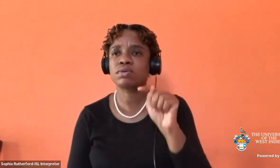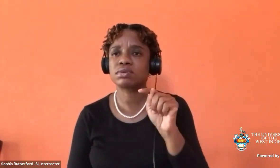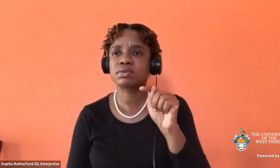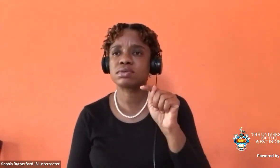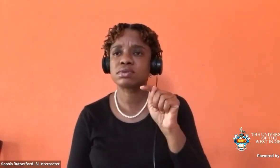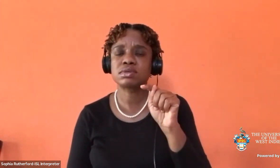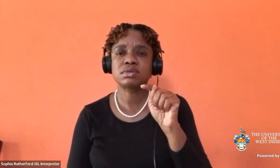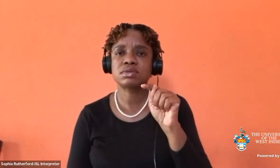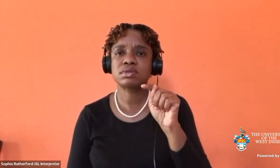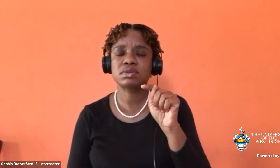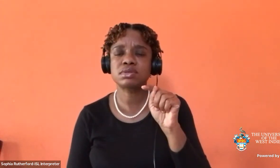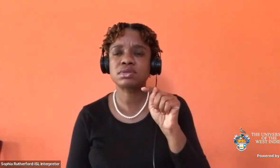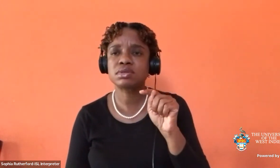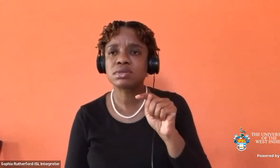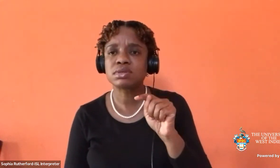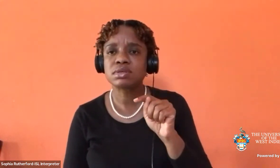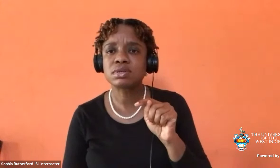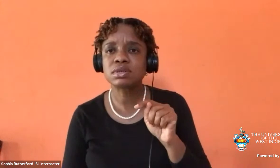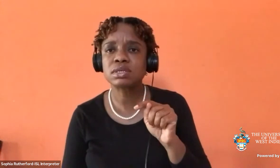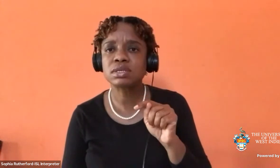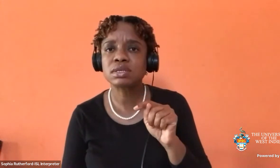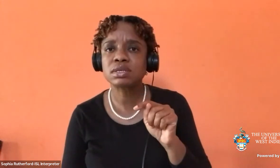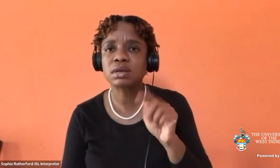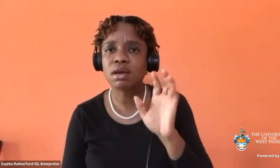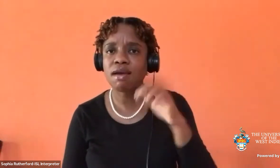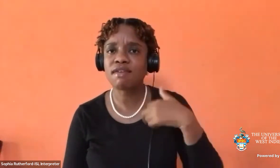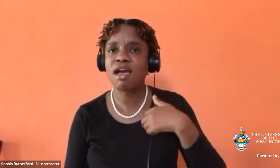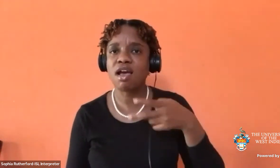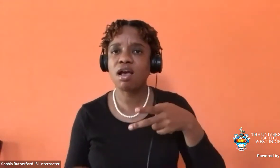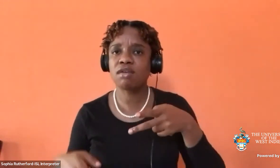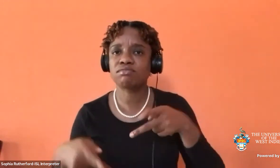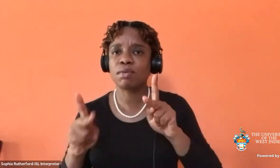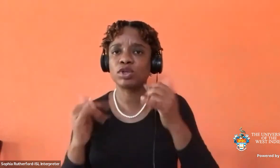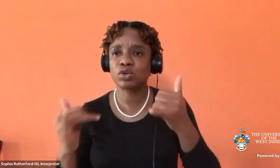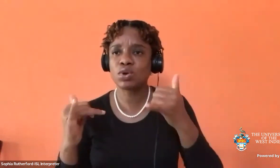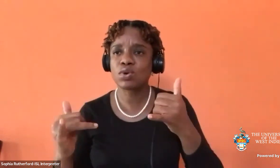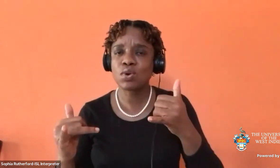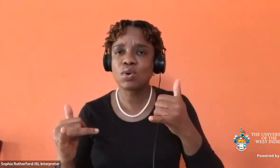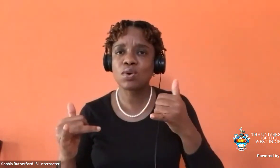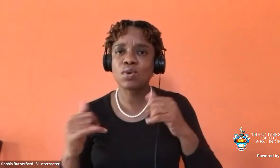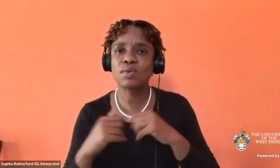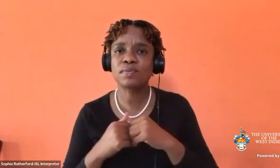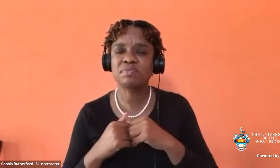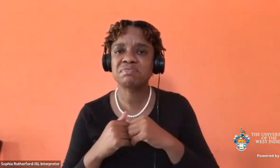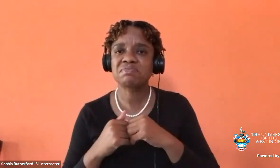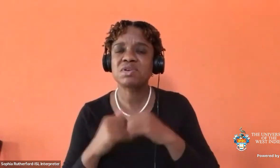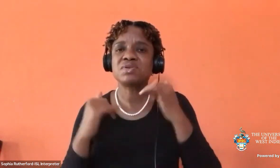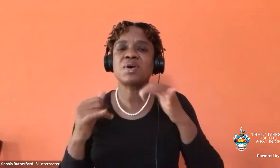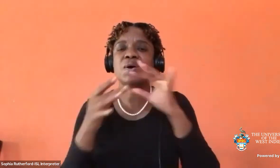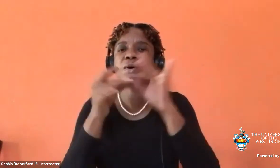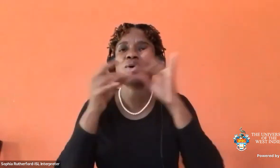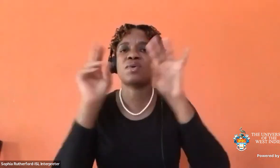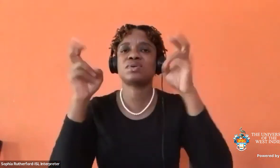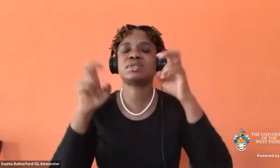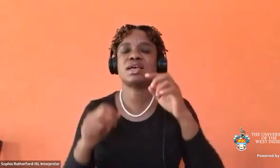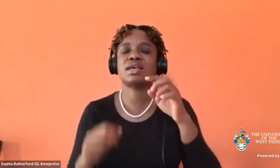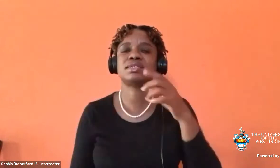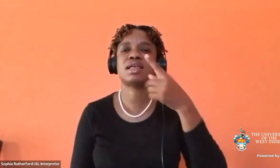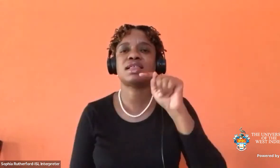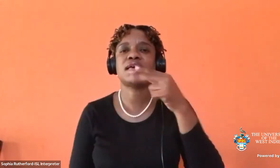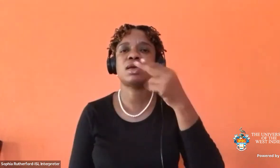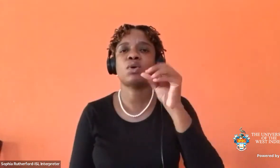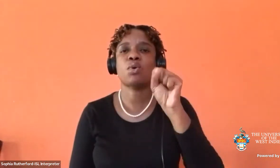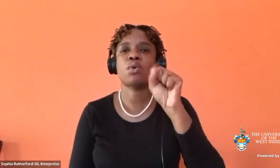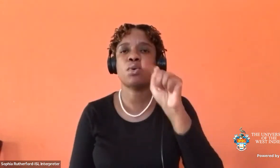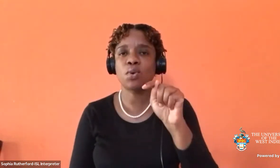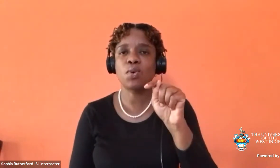She has the permission now. She's getting the message that the host has not granted permission. She's getting the message that